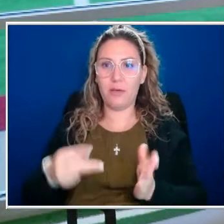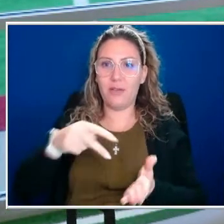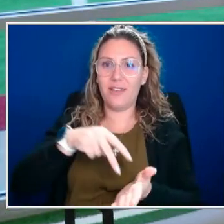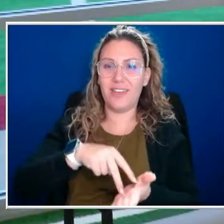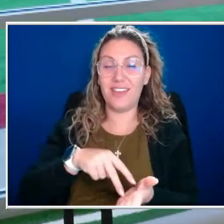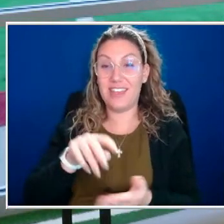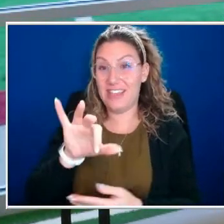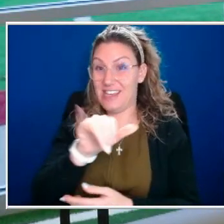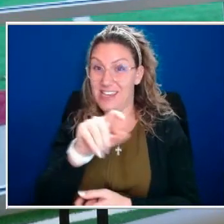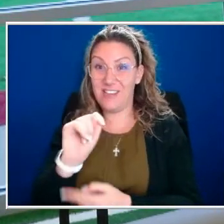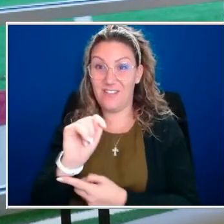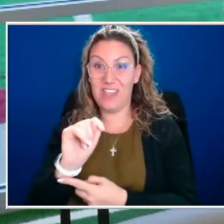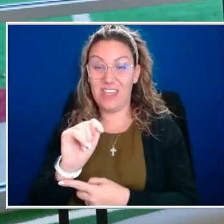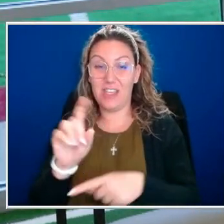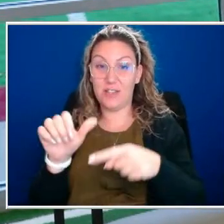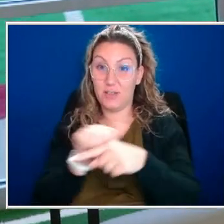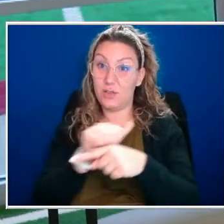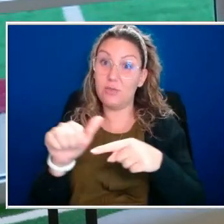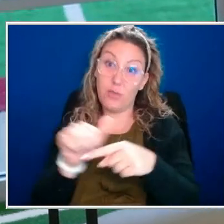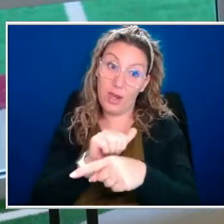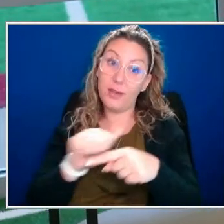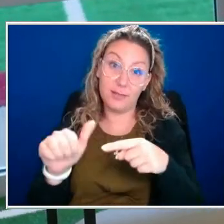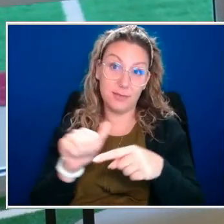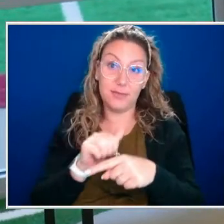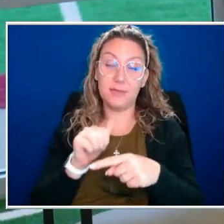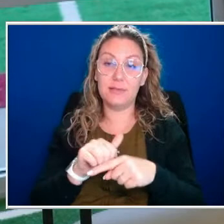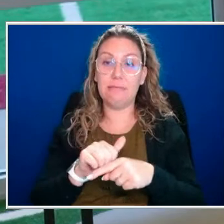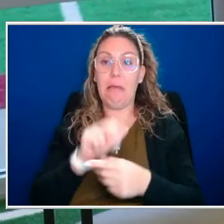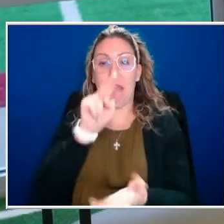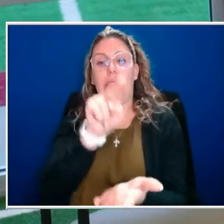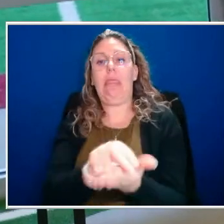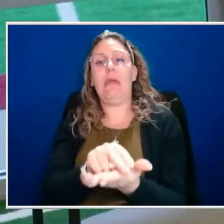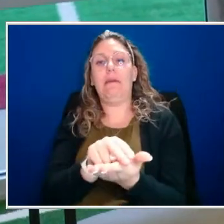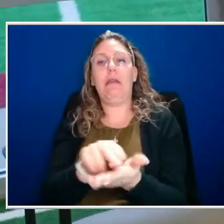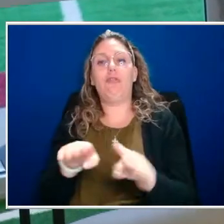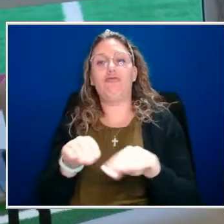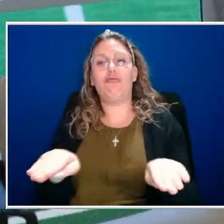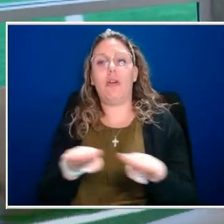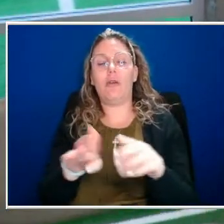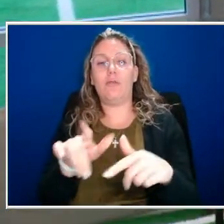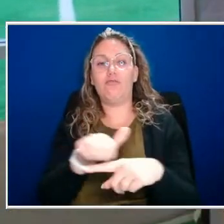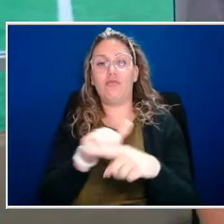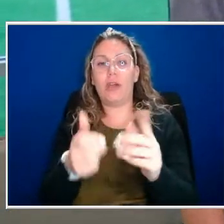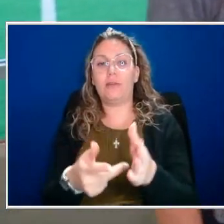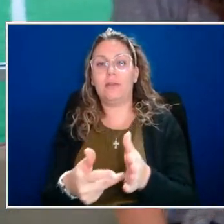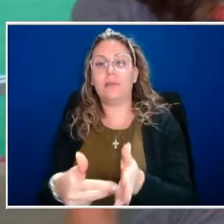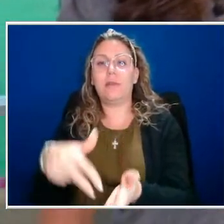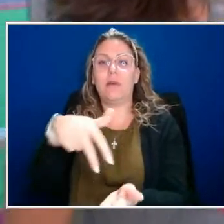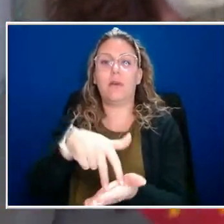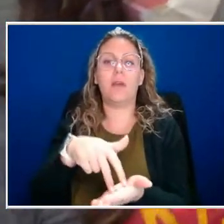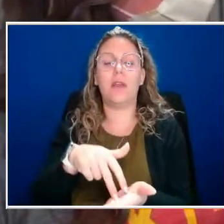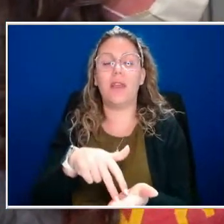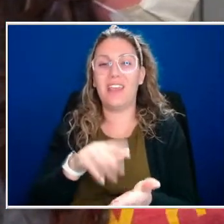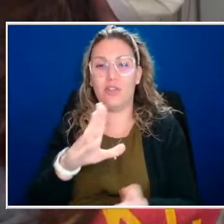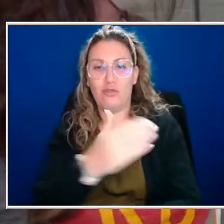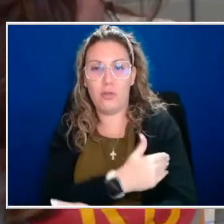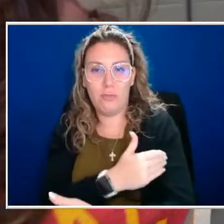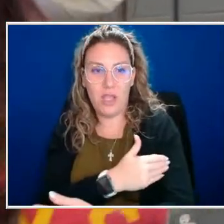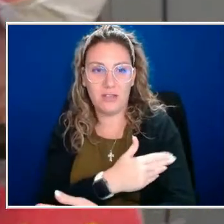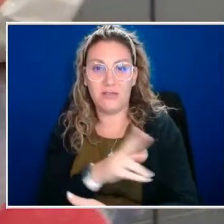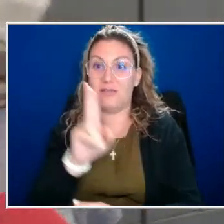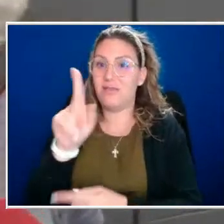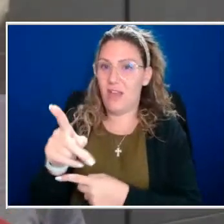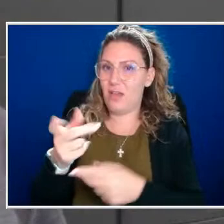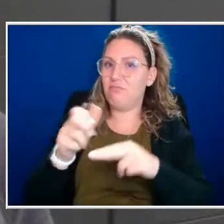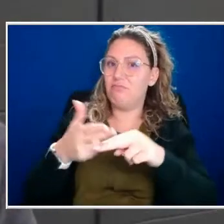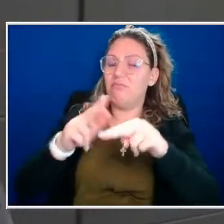there is just practice it. Lay down on the ground, practice getting up, building those muscles up so that you can have the strength to get yourself up